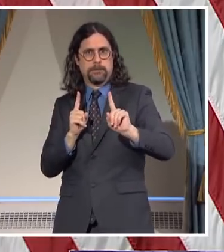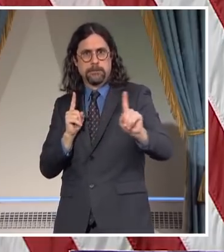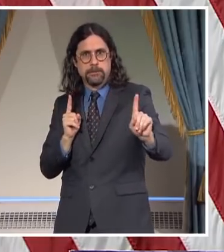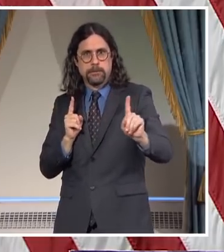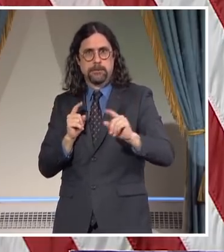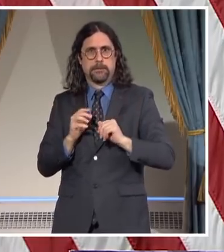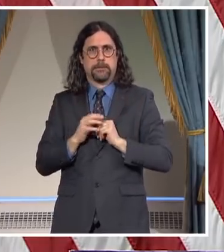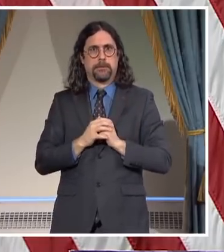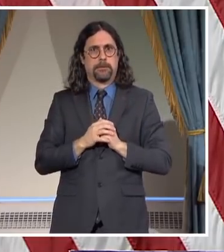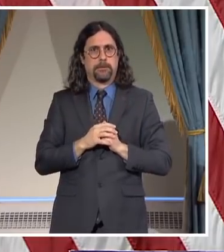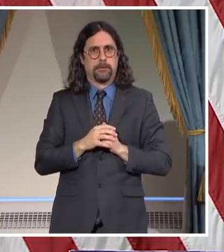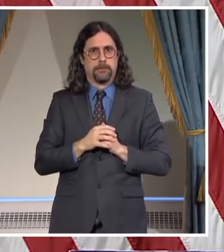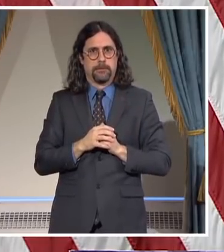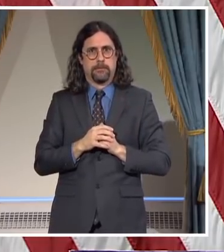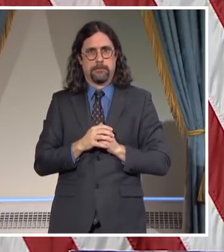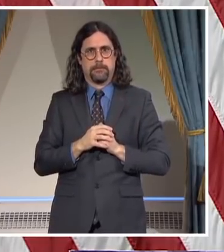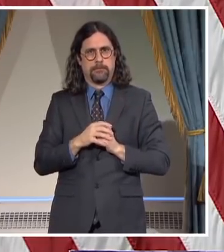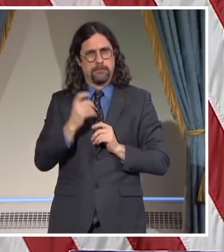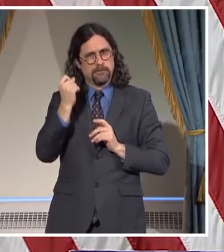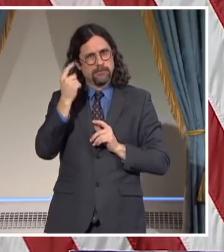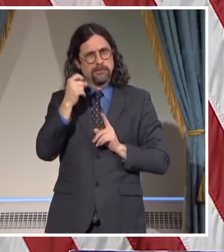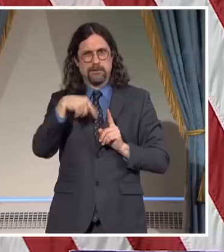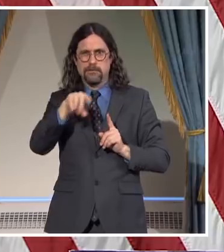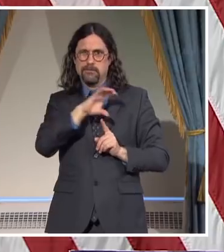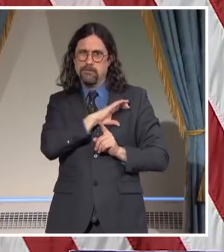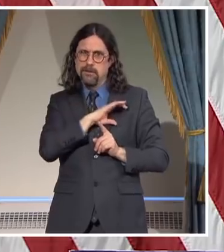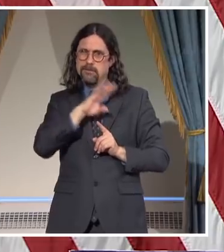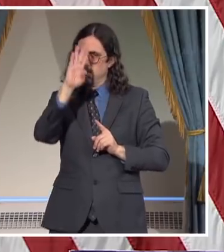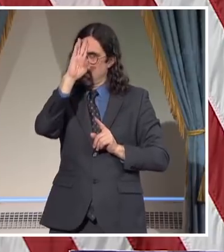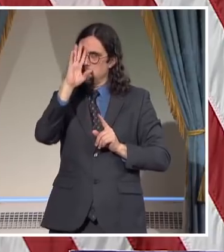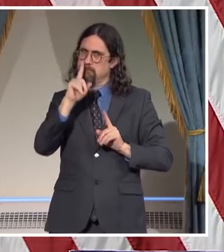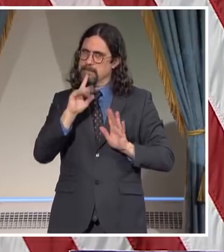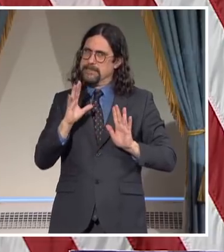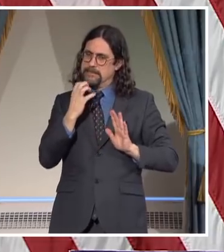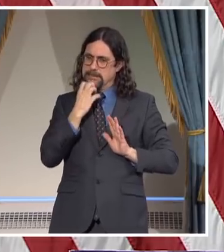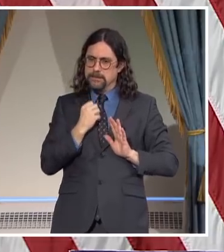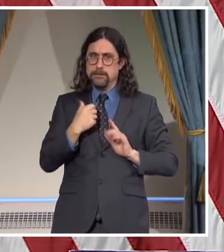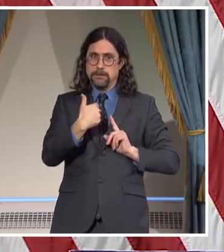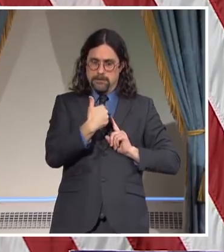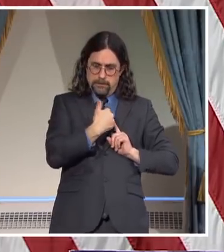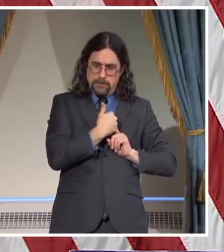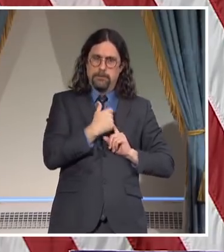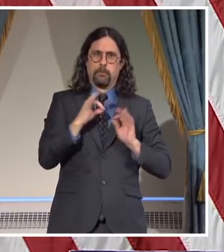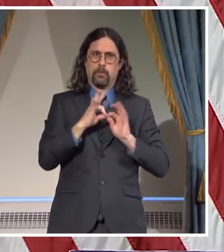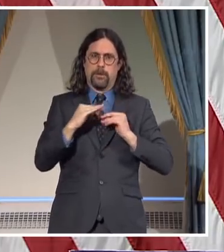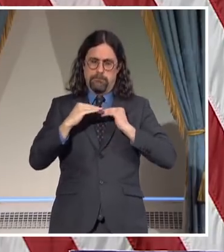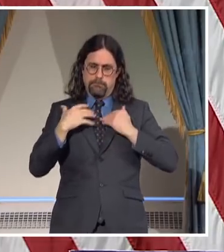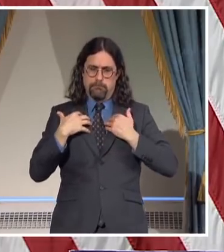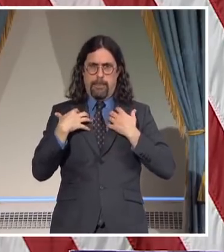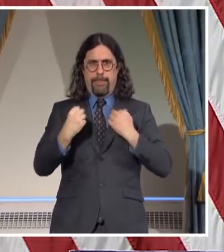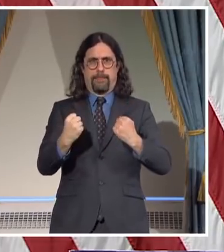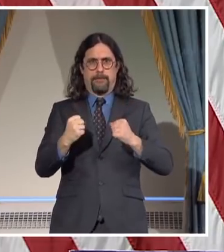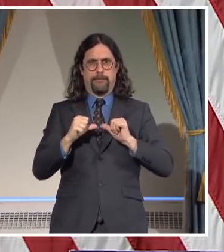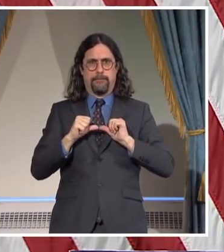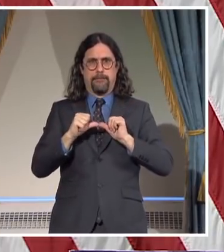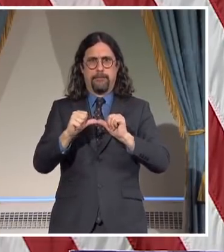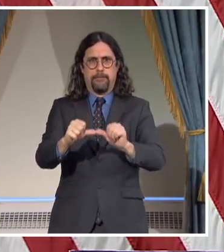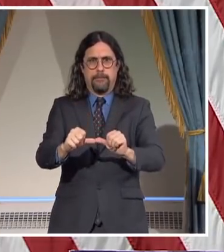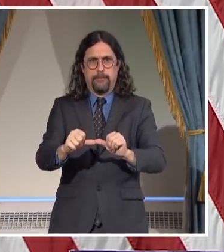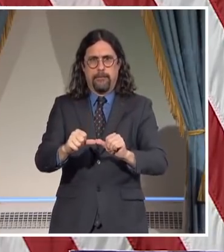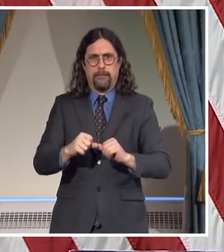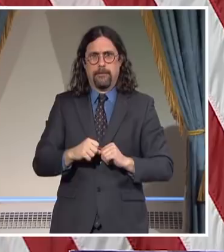are seeing New Yorkers follow the rules. We do have some issues, though, and we're going to be very open and honest about those issues when we have them. And